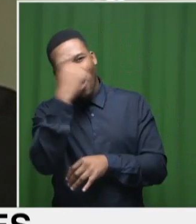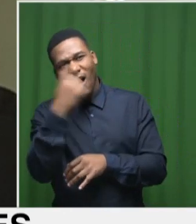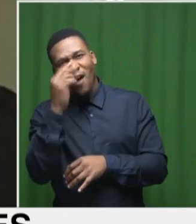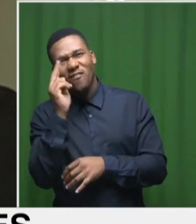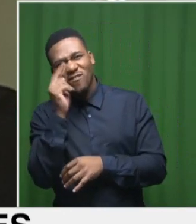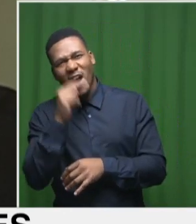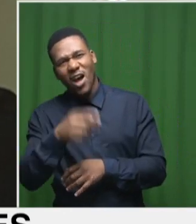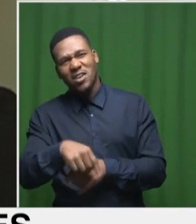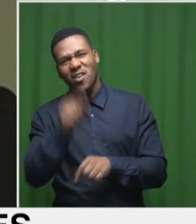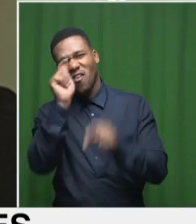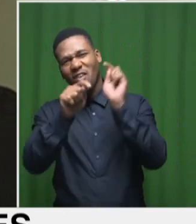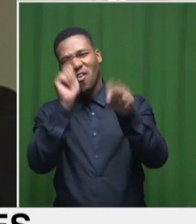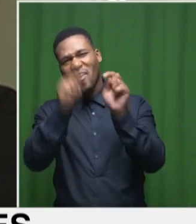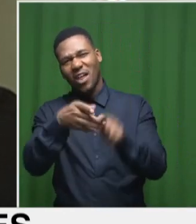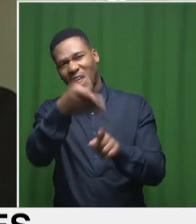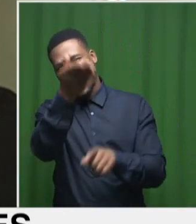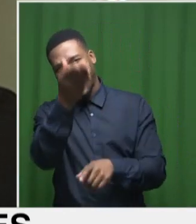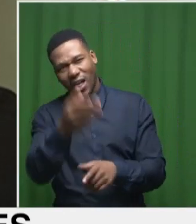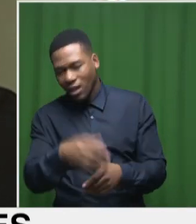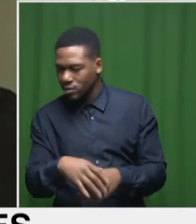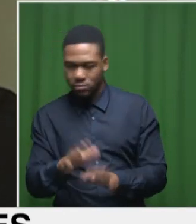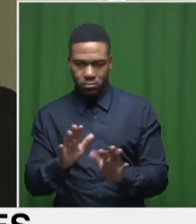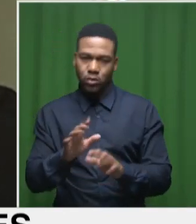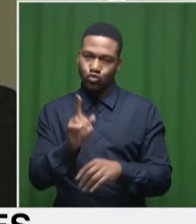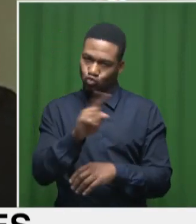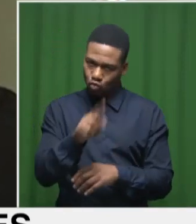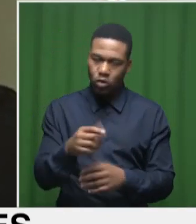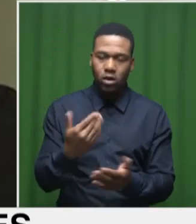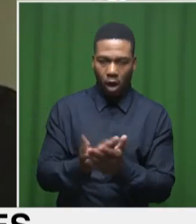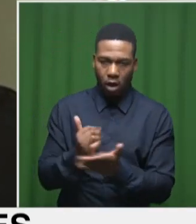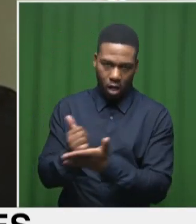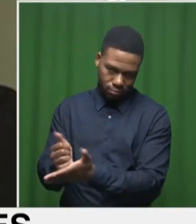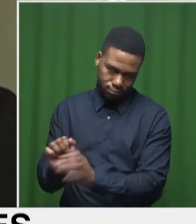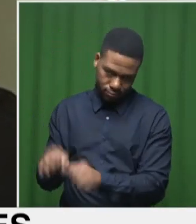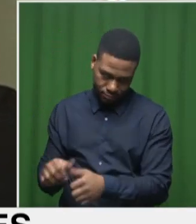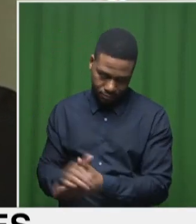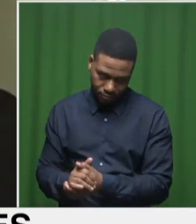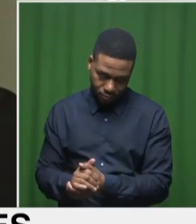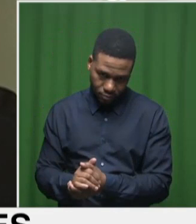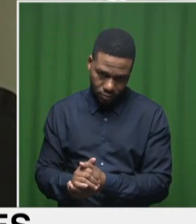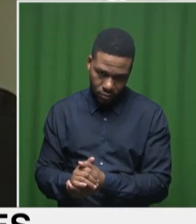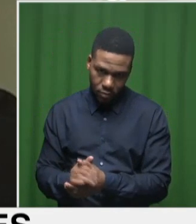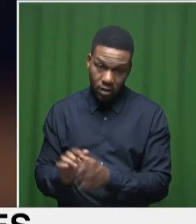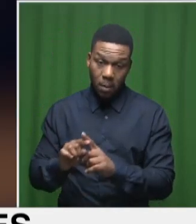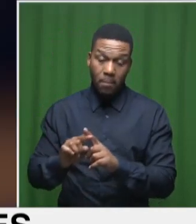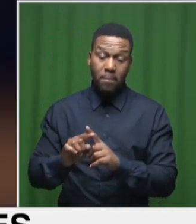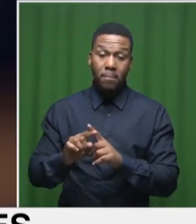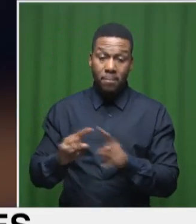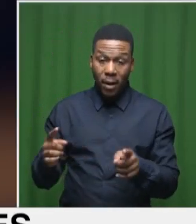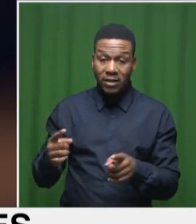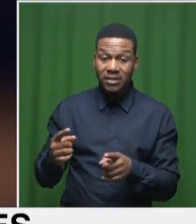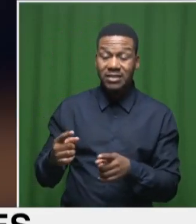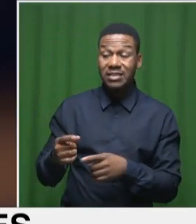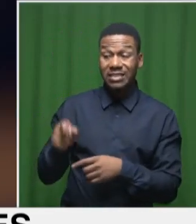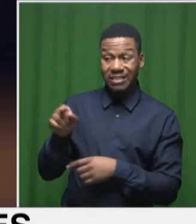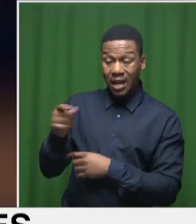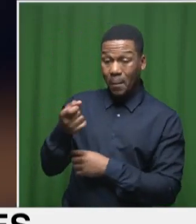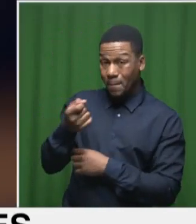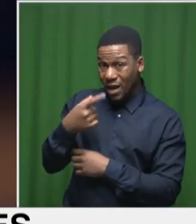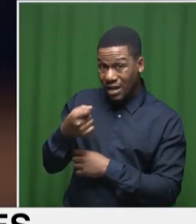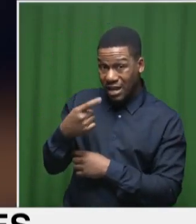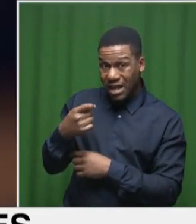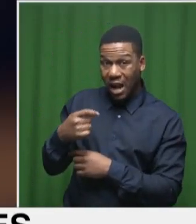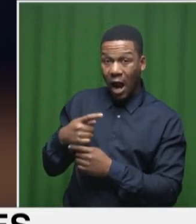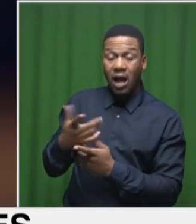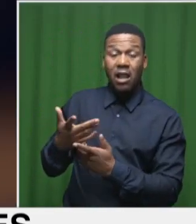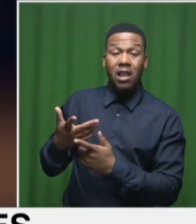very much, even in 21-year-olds, we would discourage this use of medical aesthetics in a fashionable way. So when it comes